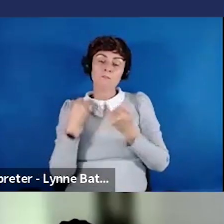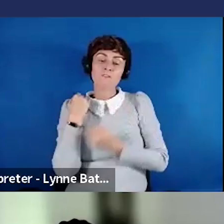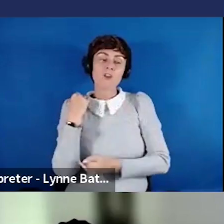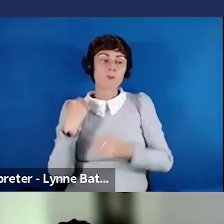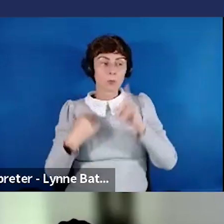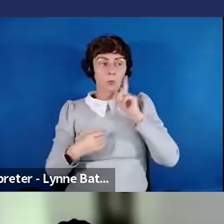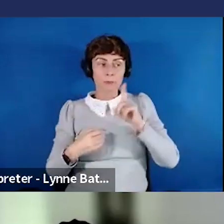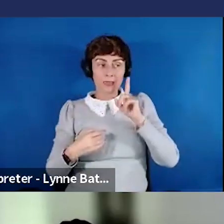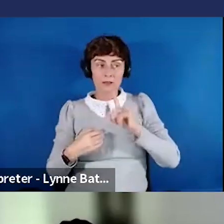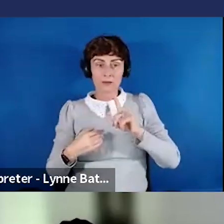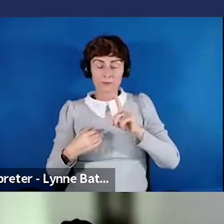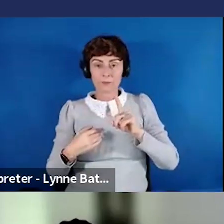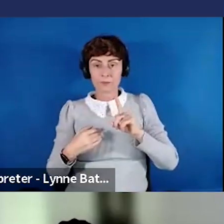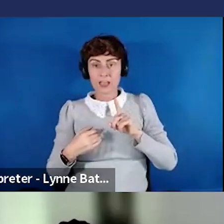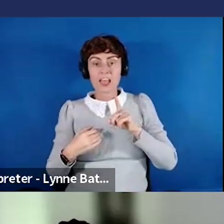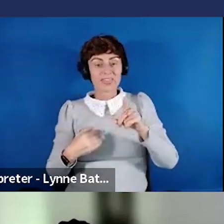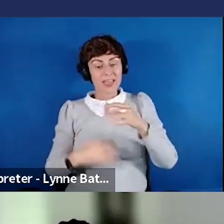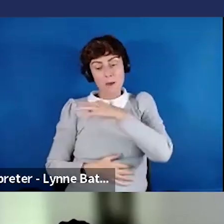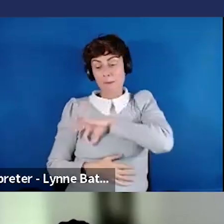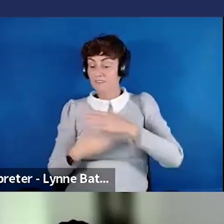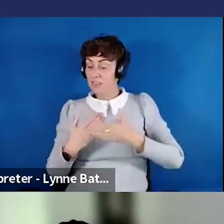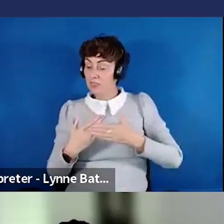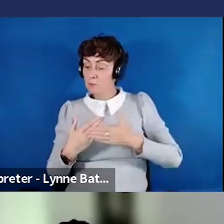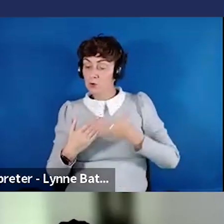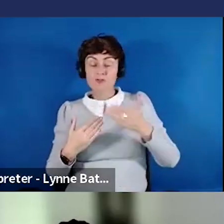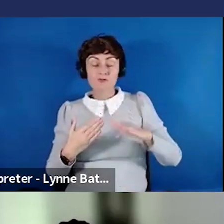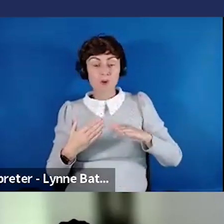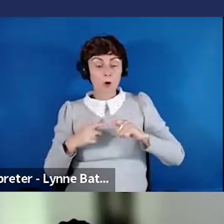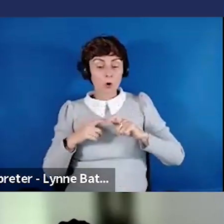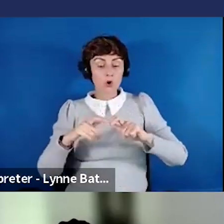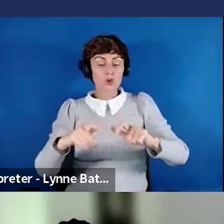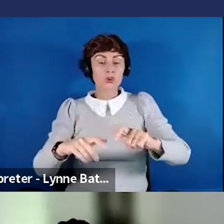will benefit the most from continuity of care. And I think